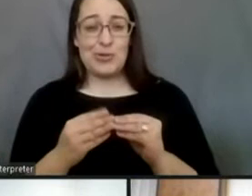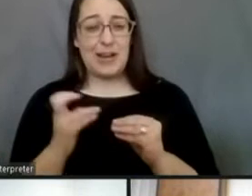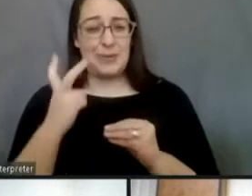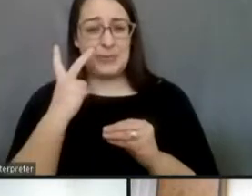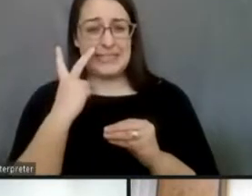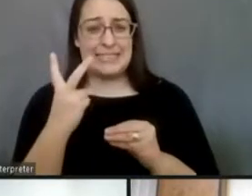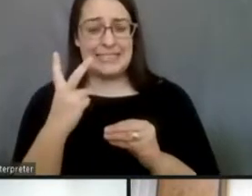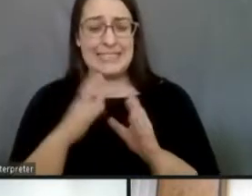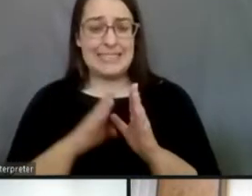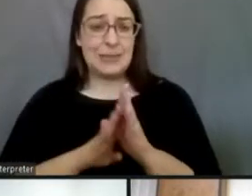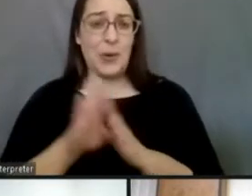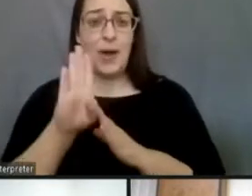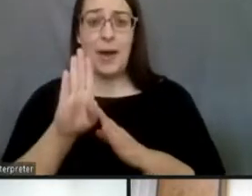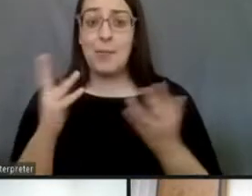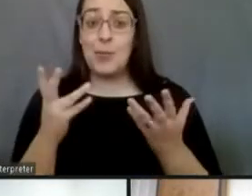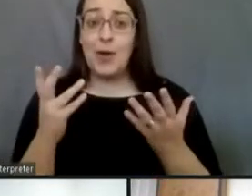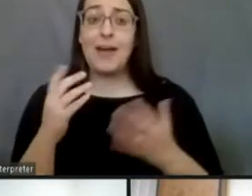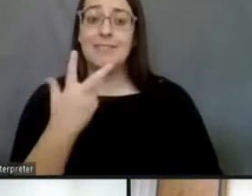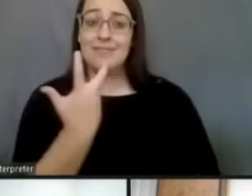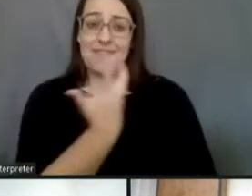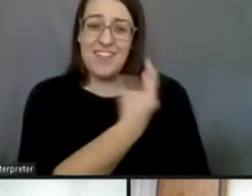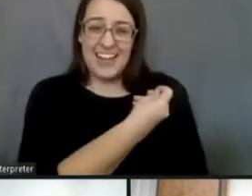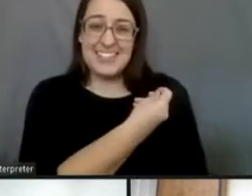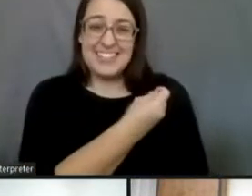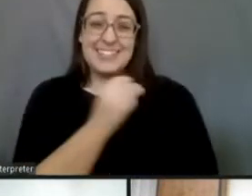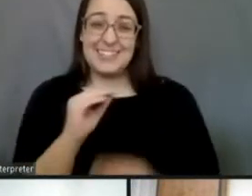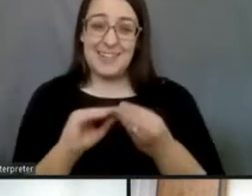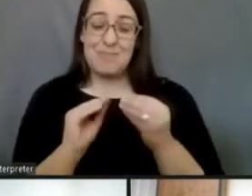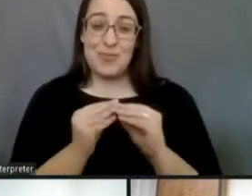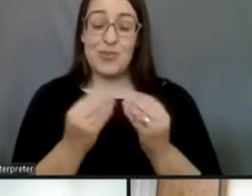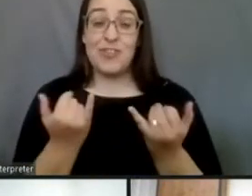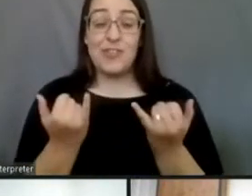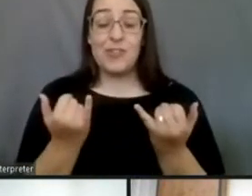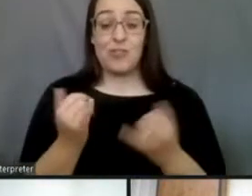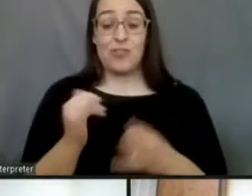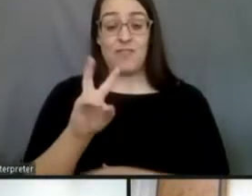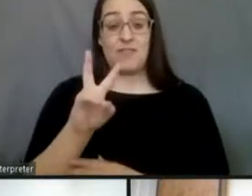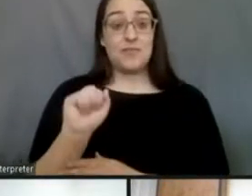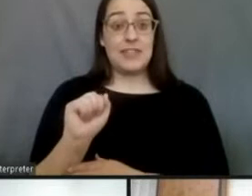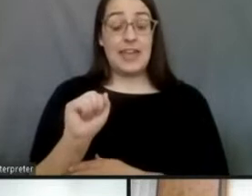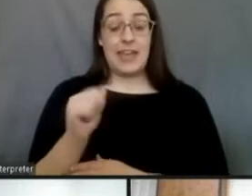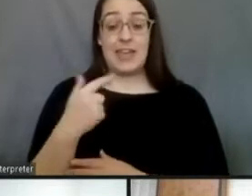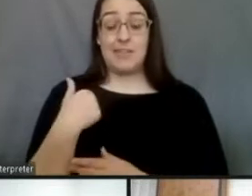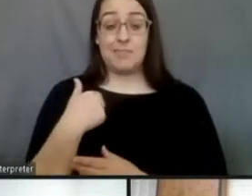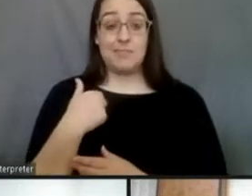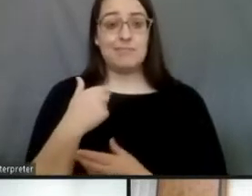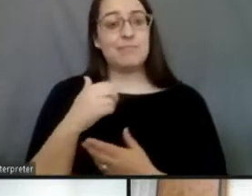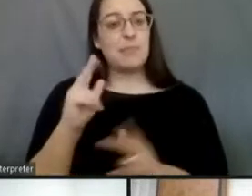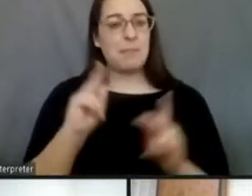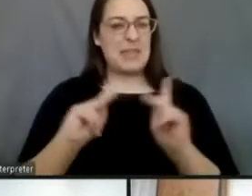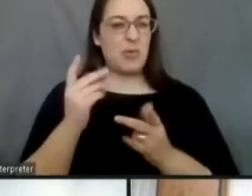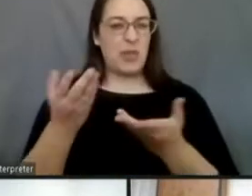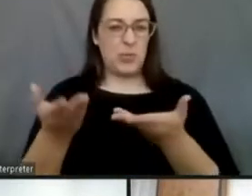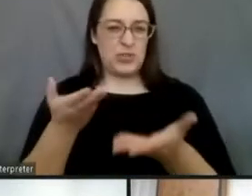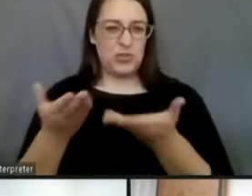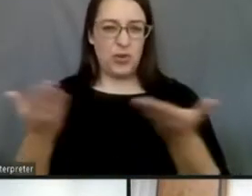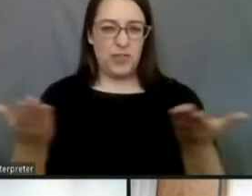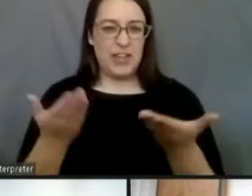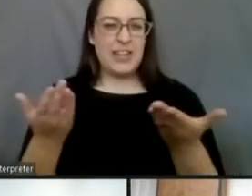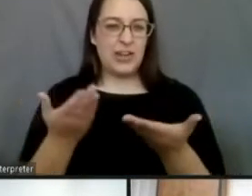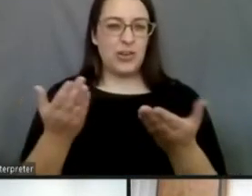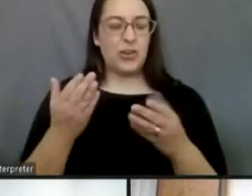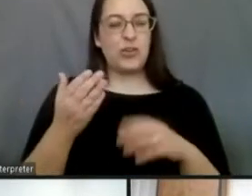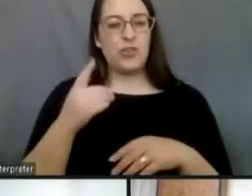see grow, and that's our vaccination rate. Currently, the vaccination rate of the veterans that we serve within that are enrolled to the Amarillo VA